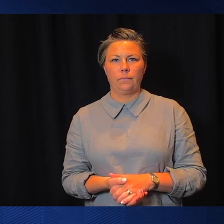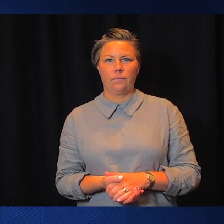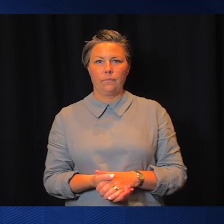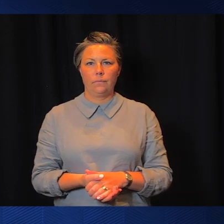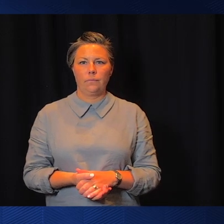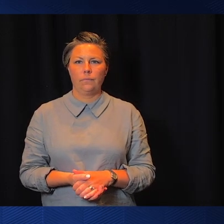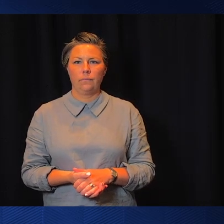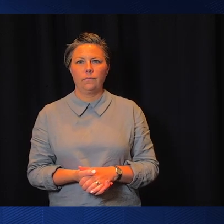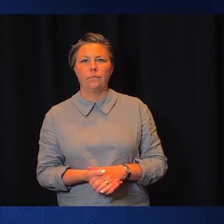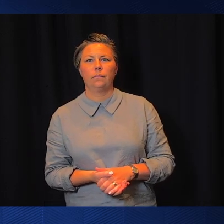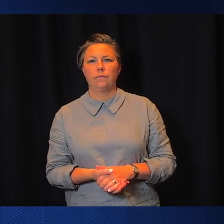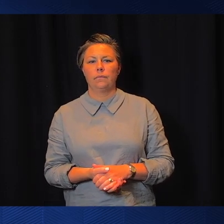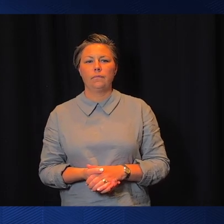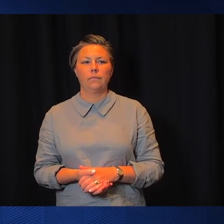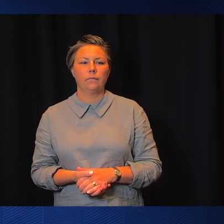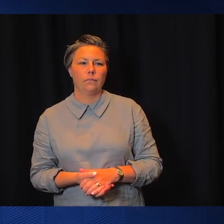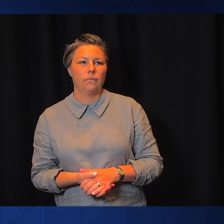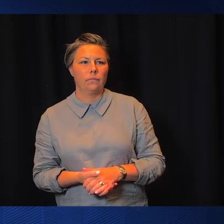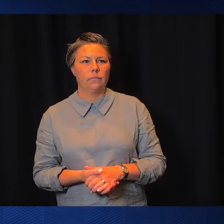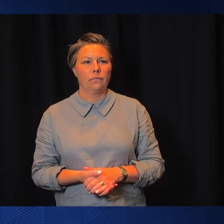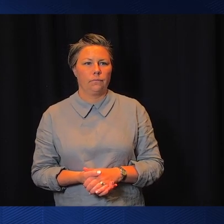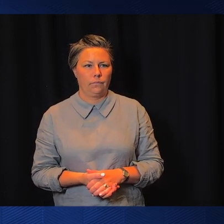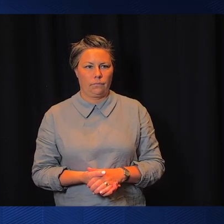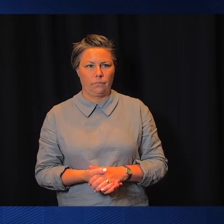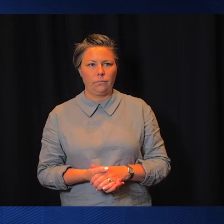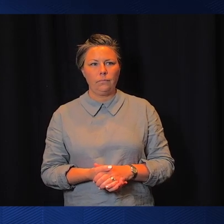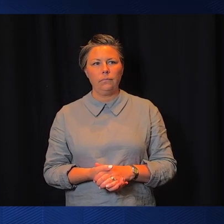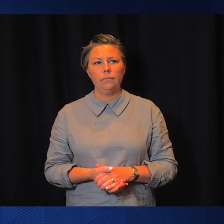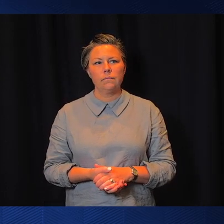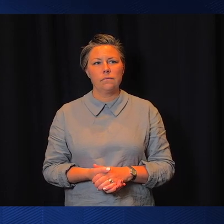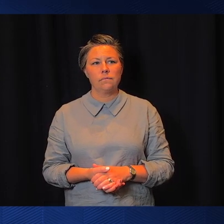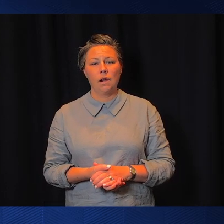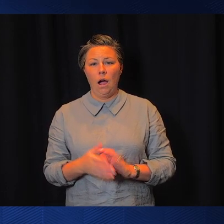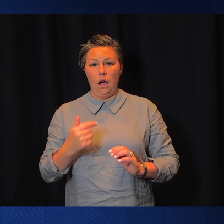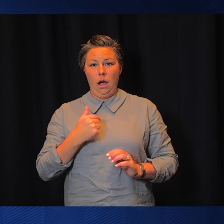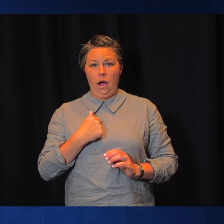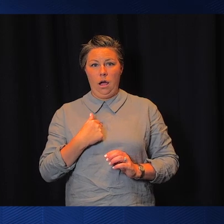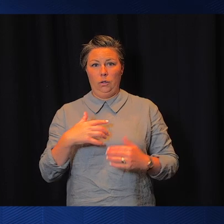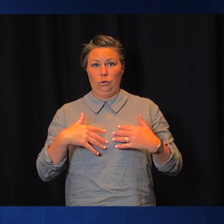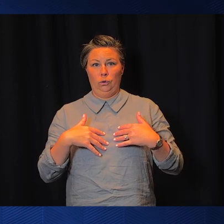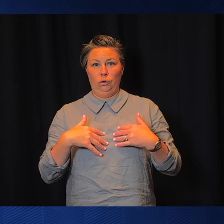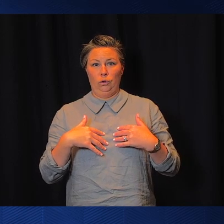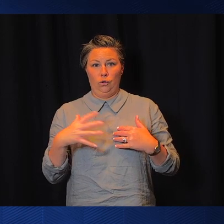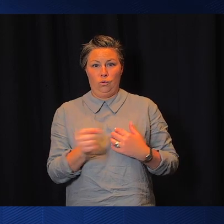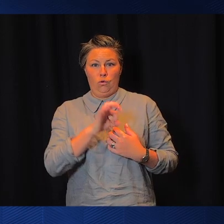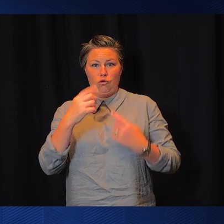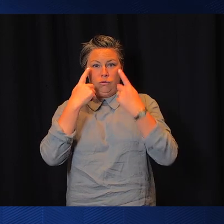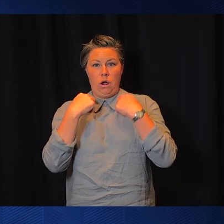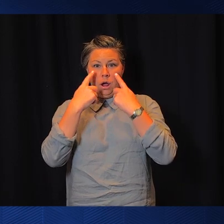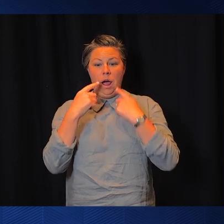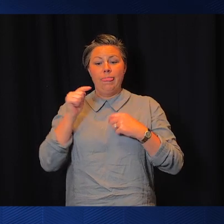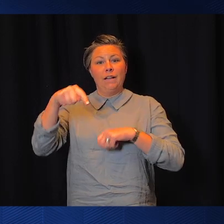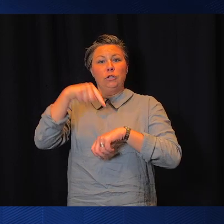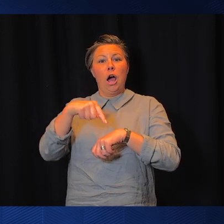I'll just build on from Kiasi's sharing. I'm not supposed to cry because I was not in Tonga. I was in